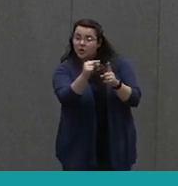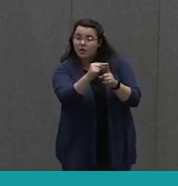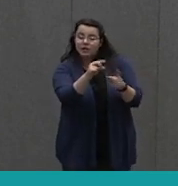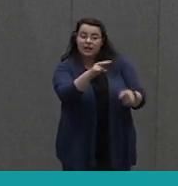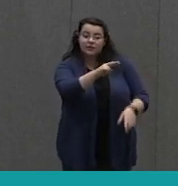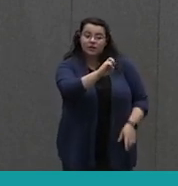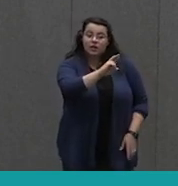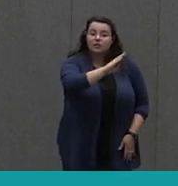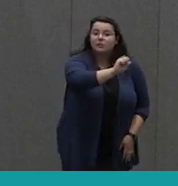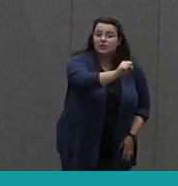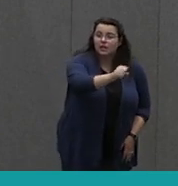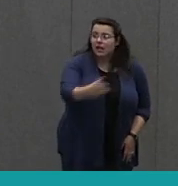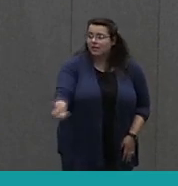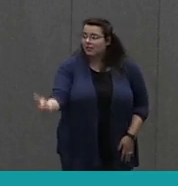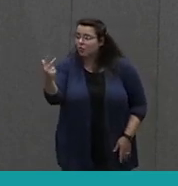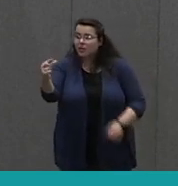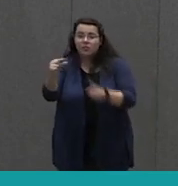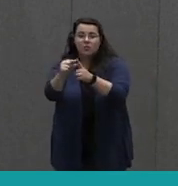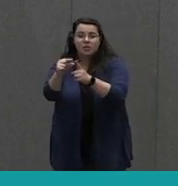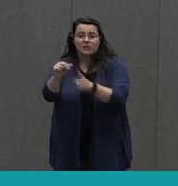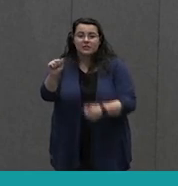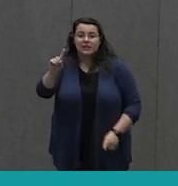We are going to tap our head.